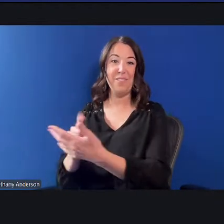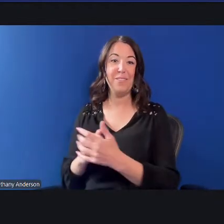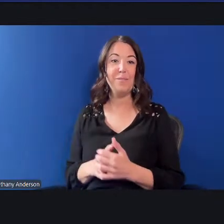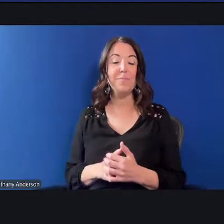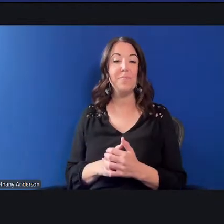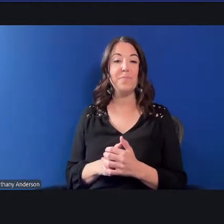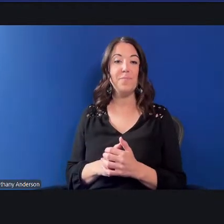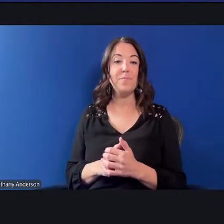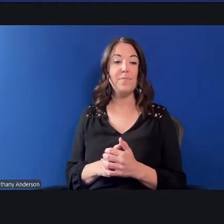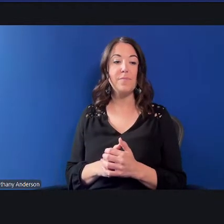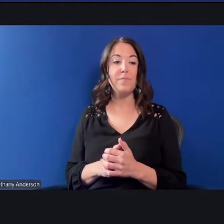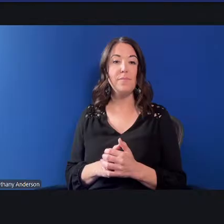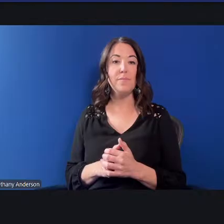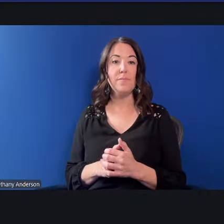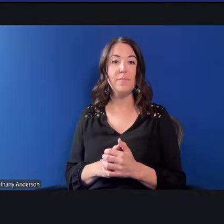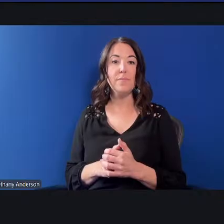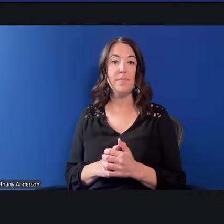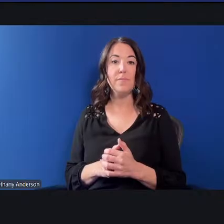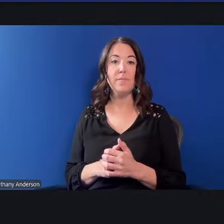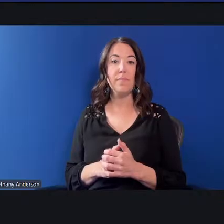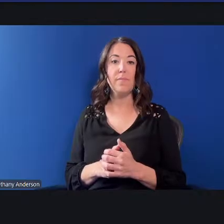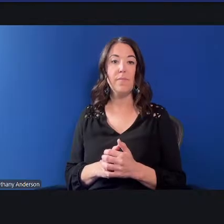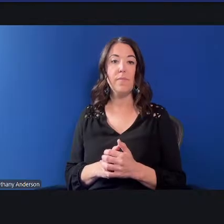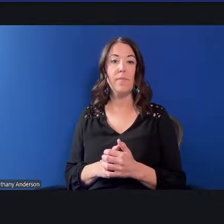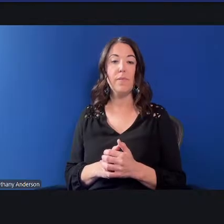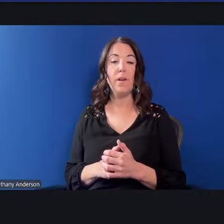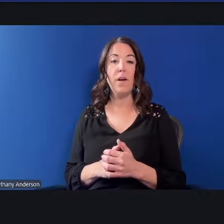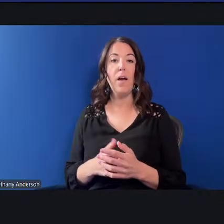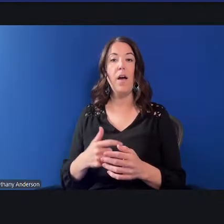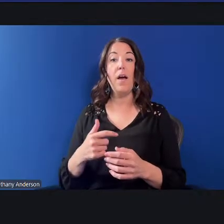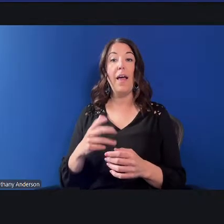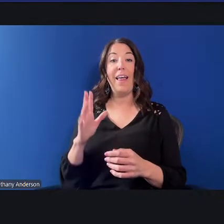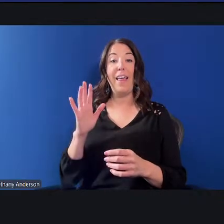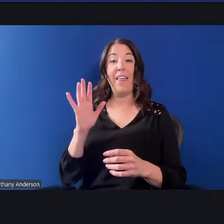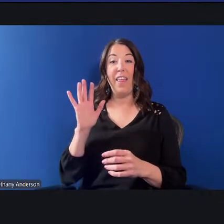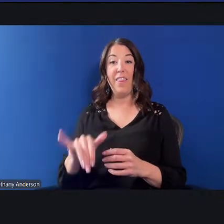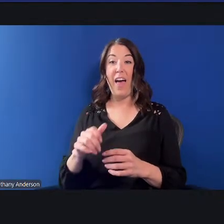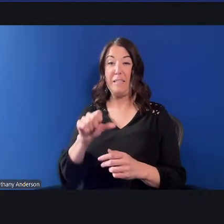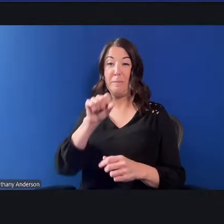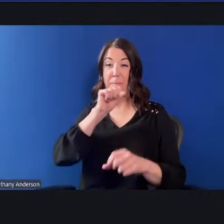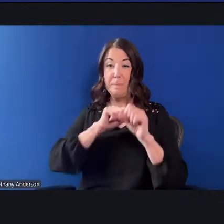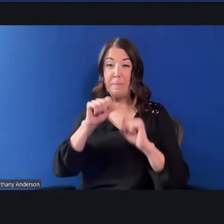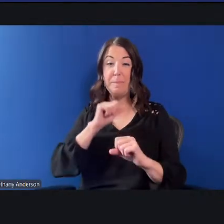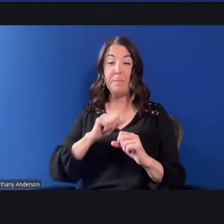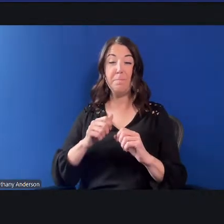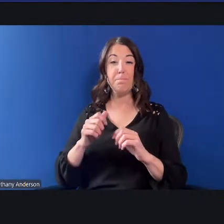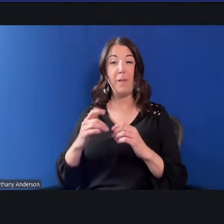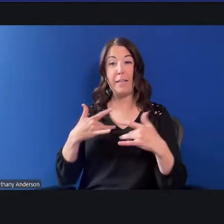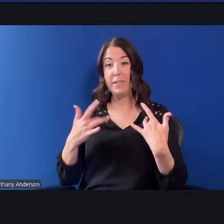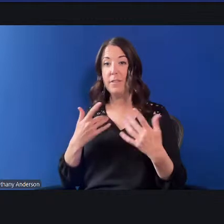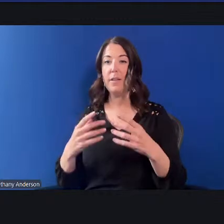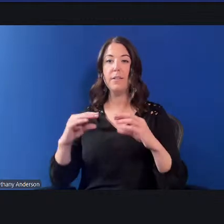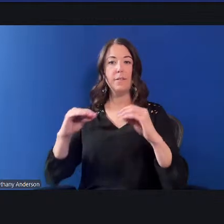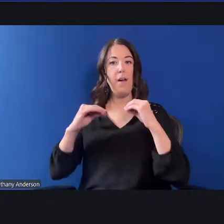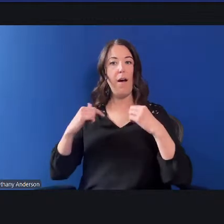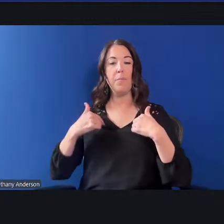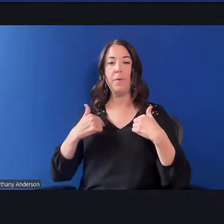think that doing that taught me that, like, to do anything, you have to take advantage